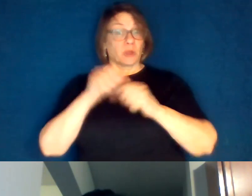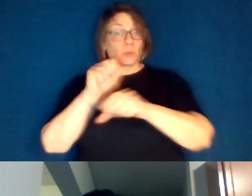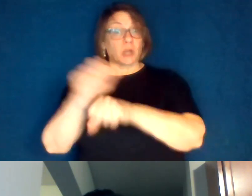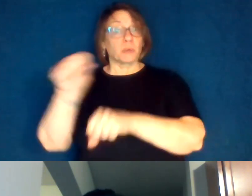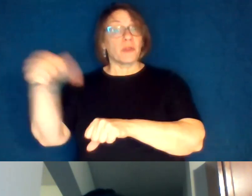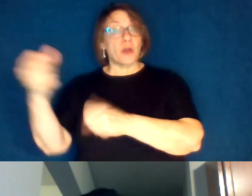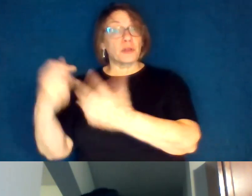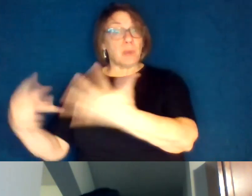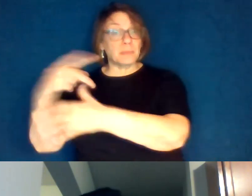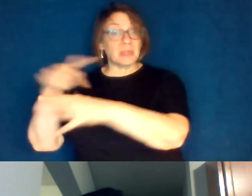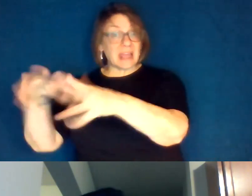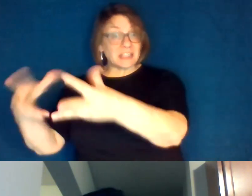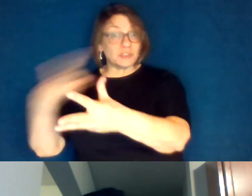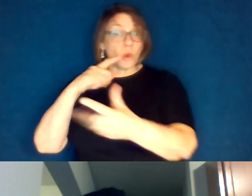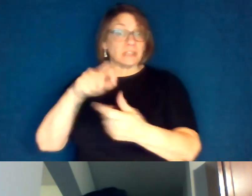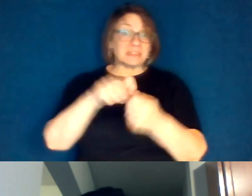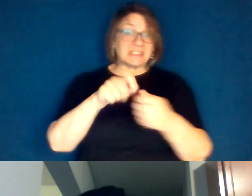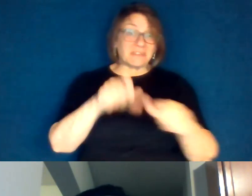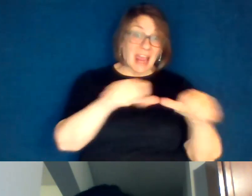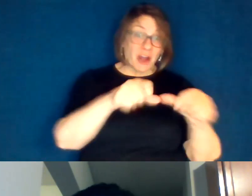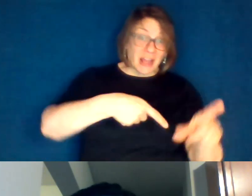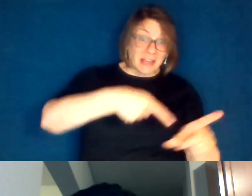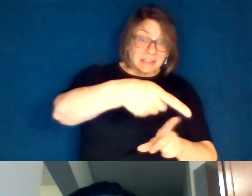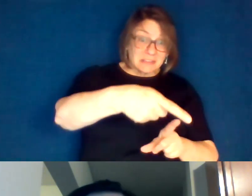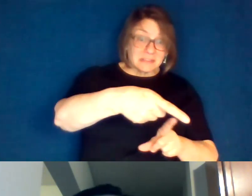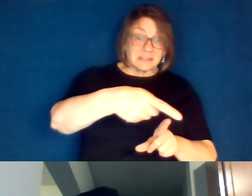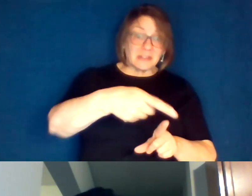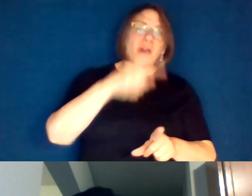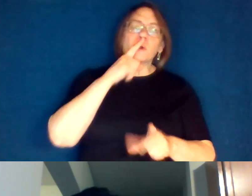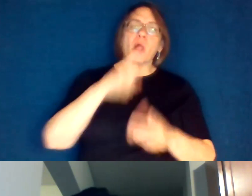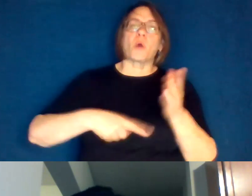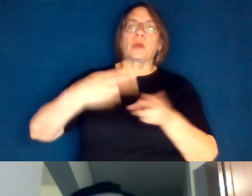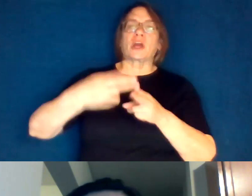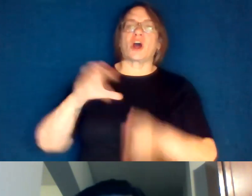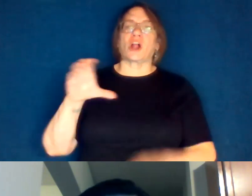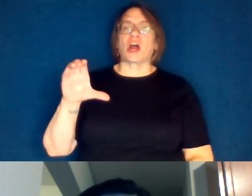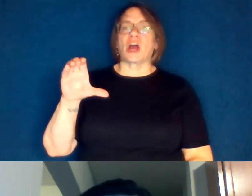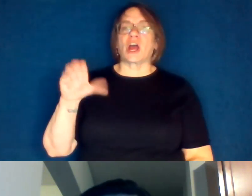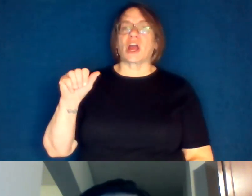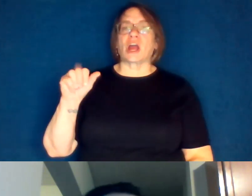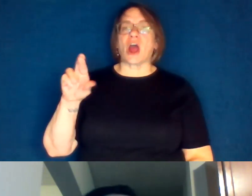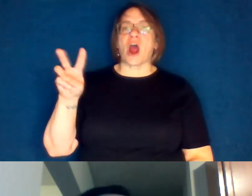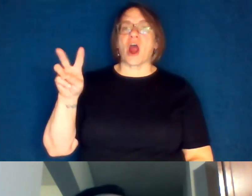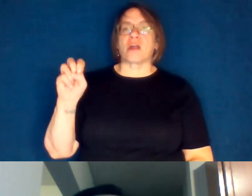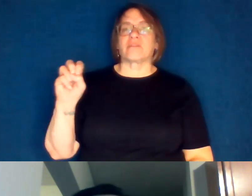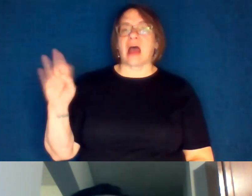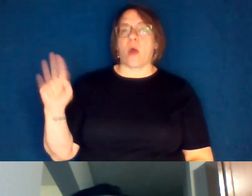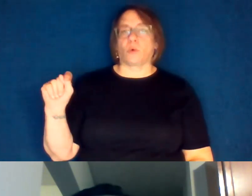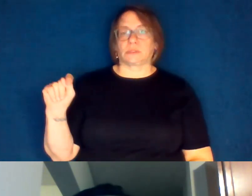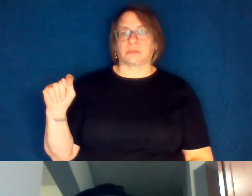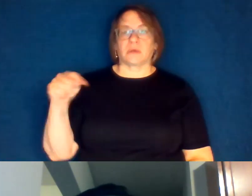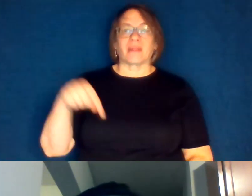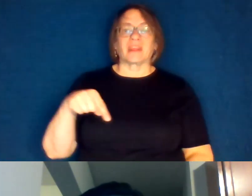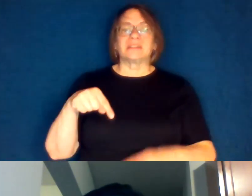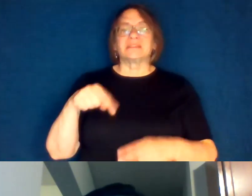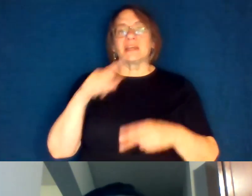other specialty areas is at times there are what are called carve-outs. This just has to do with billing to the state. So there are times